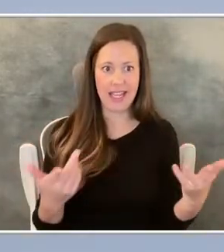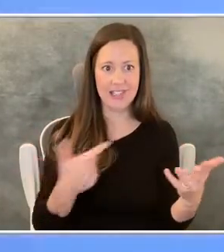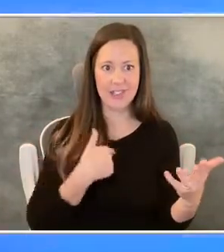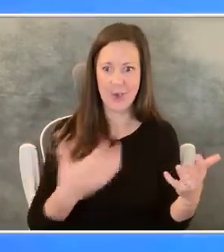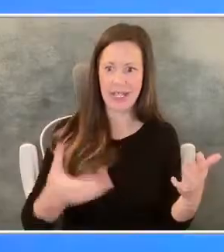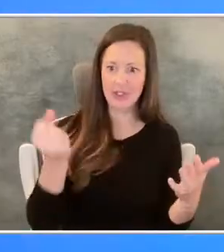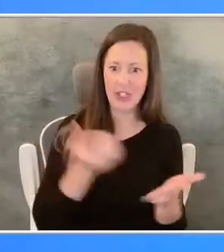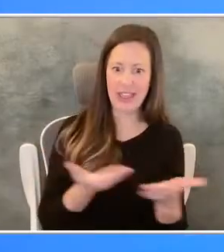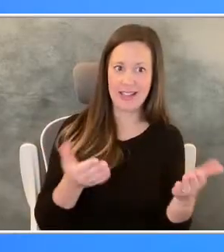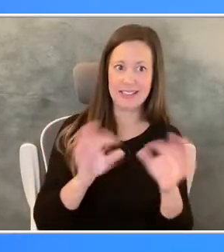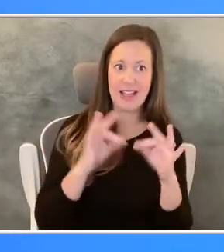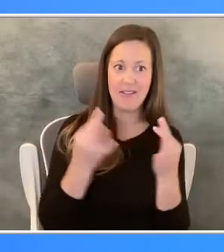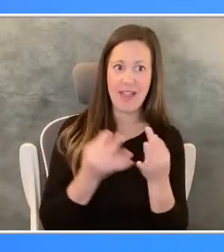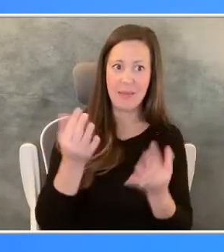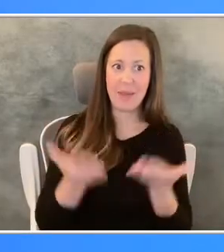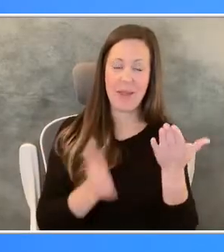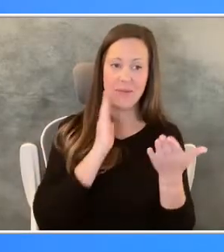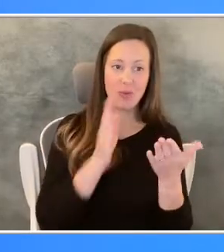their